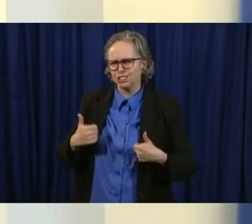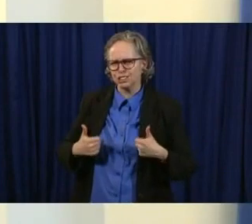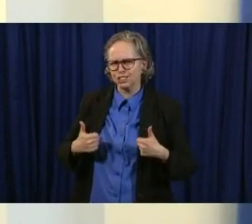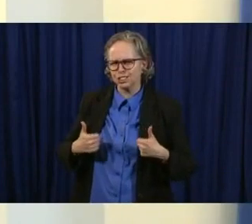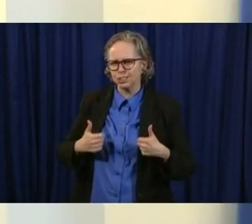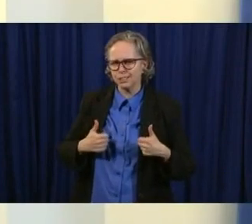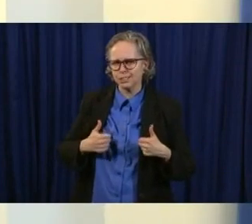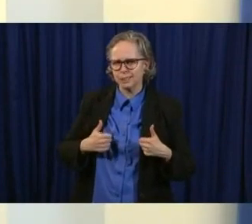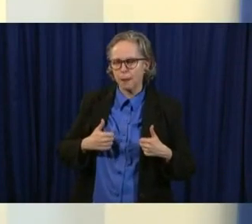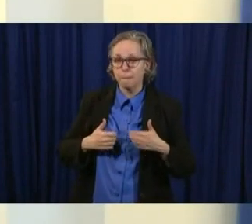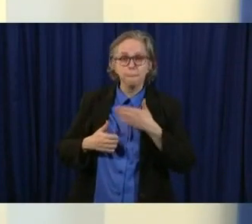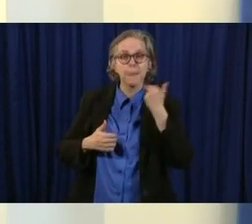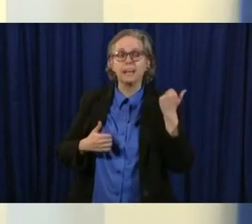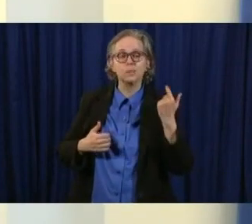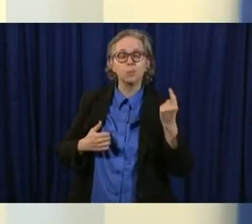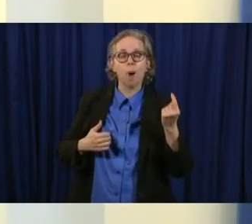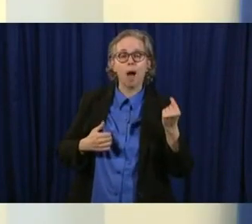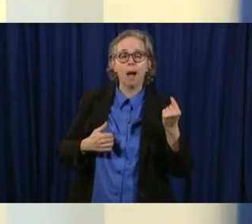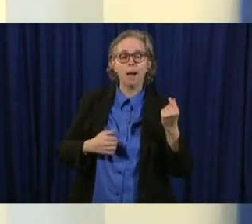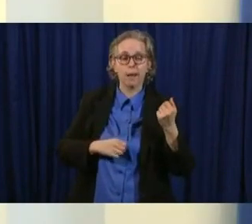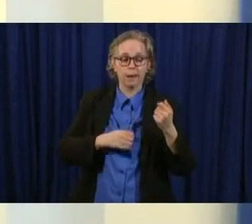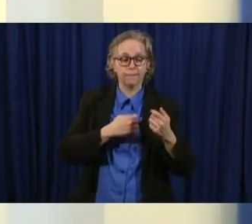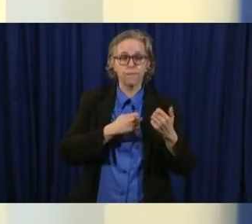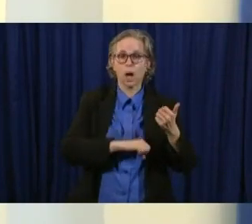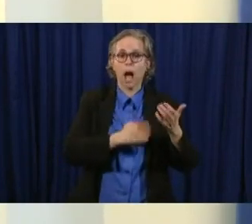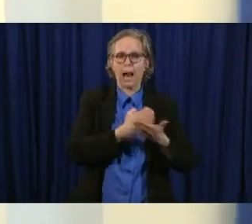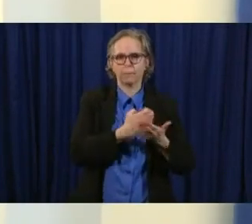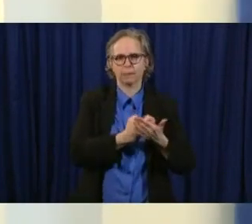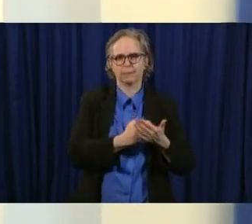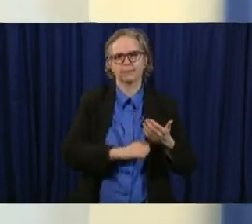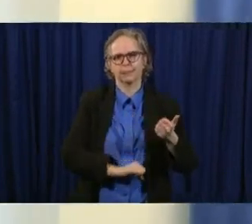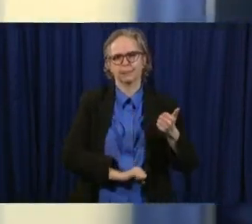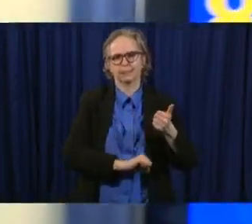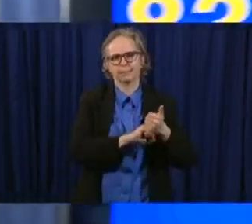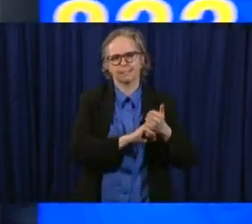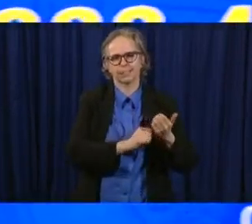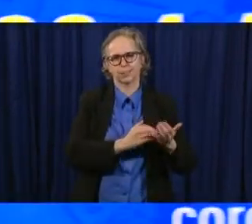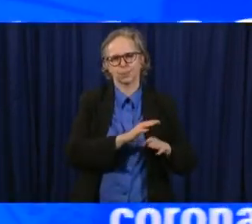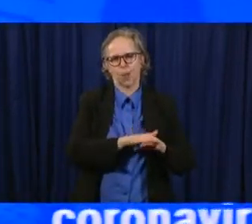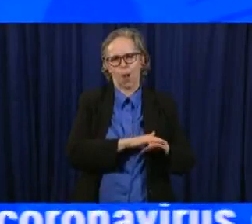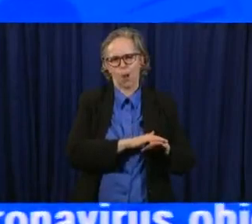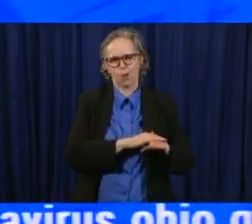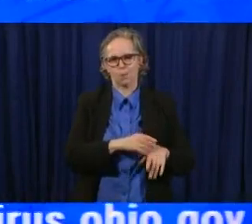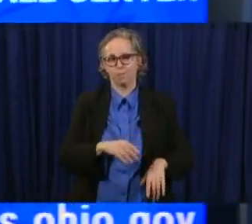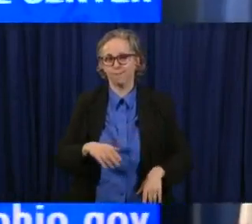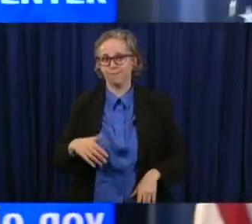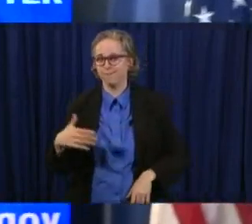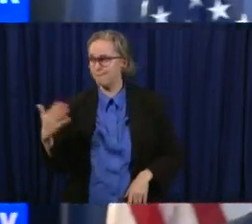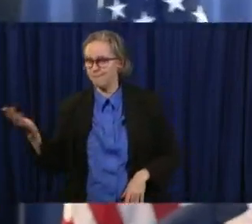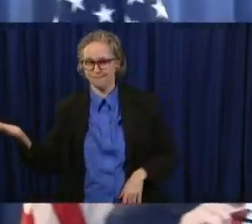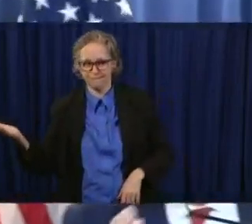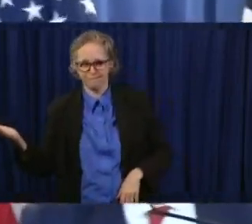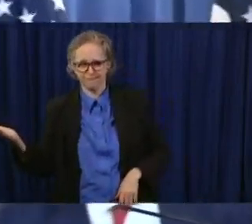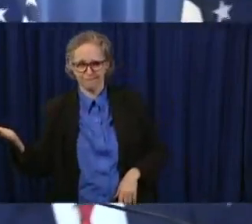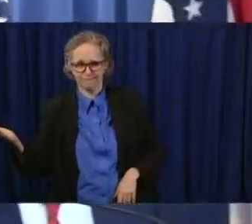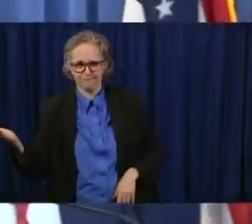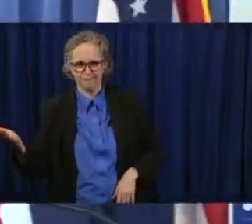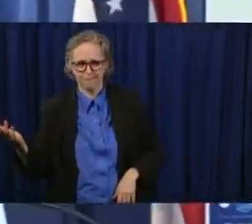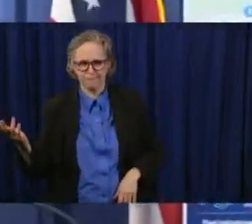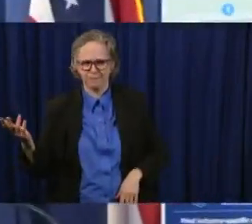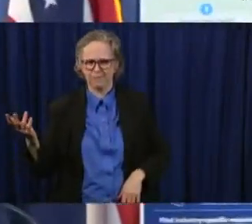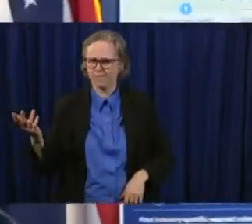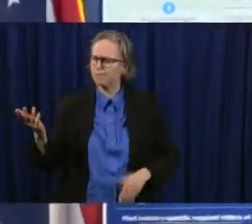gets going and stays so thank you i want to turn to the lieutenant governor uh on a different